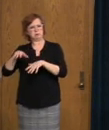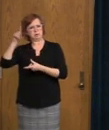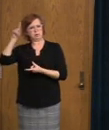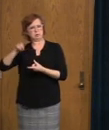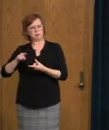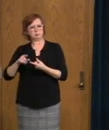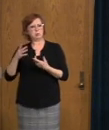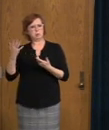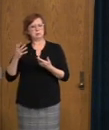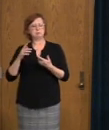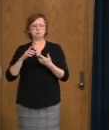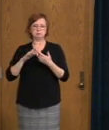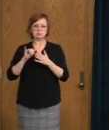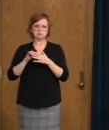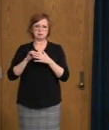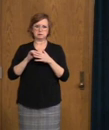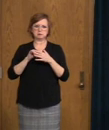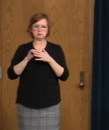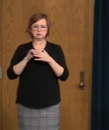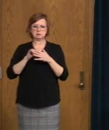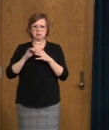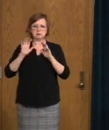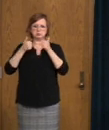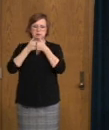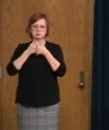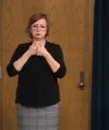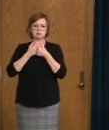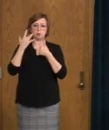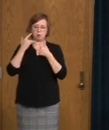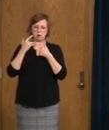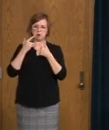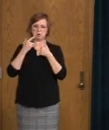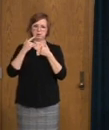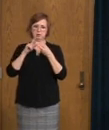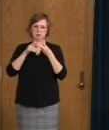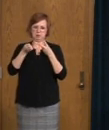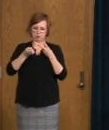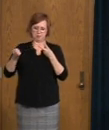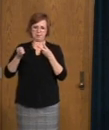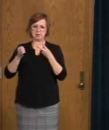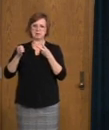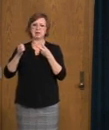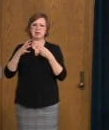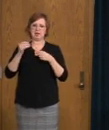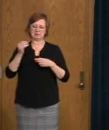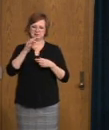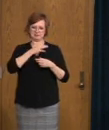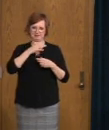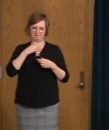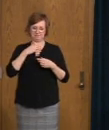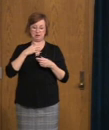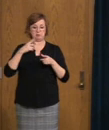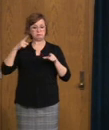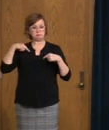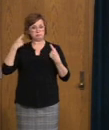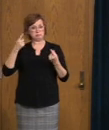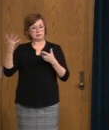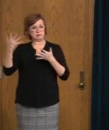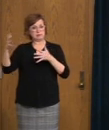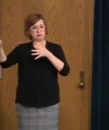seeking support through the labor market, which we've been successful in bringing in over 700 additional staff through